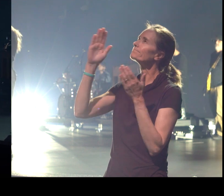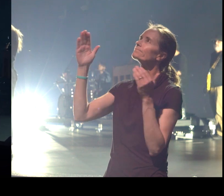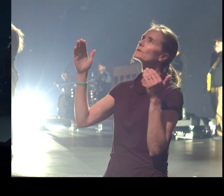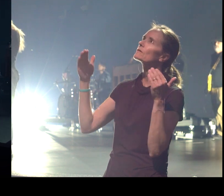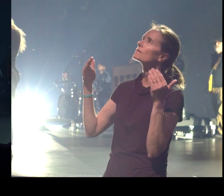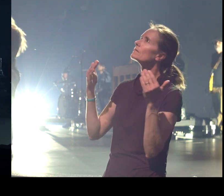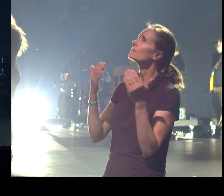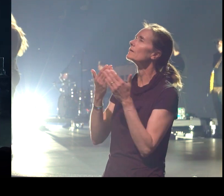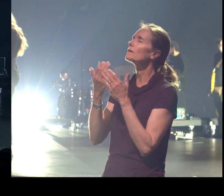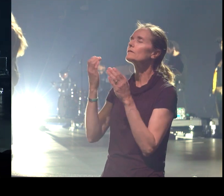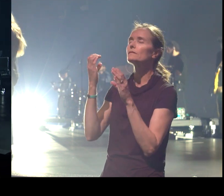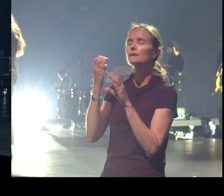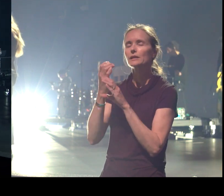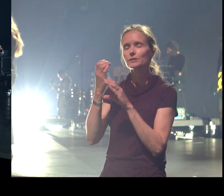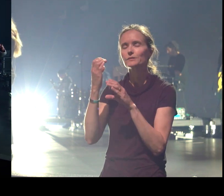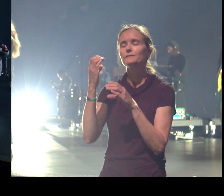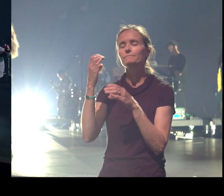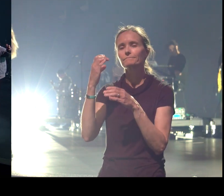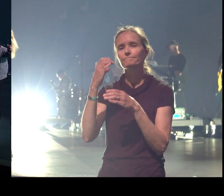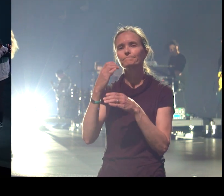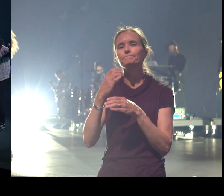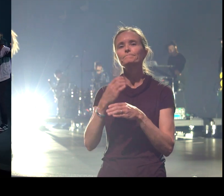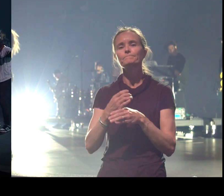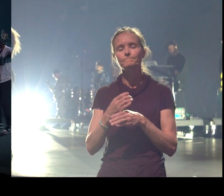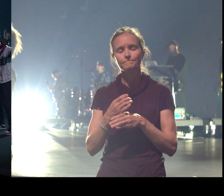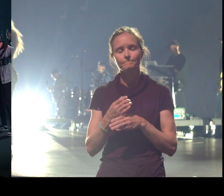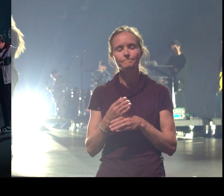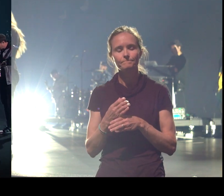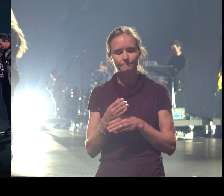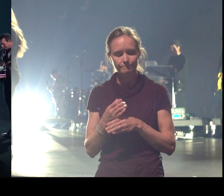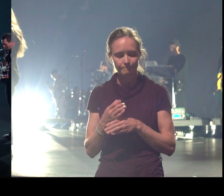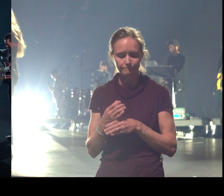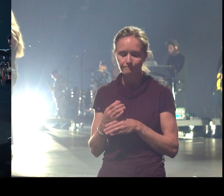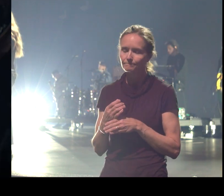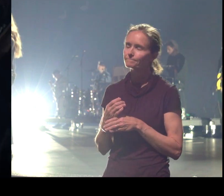God of all creation,